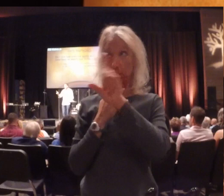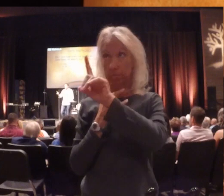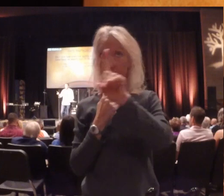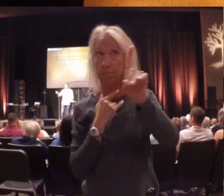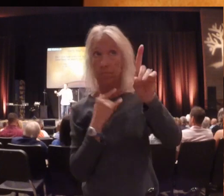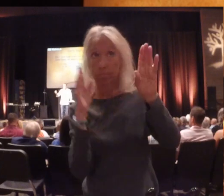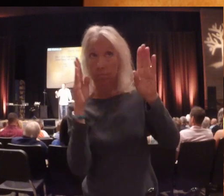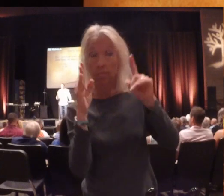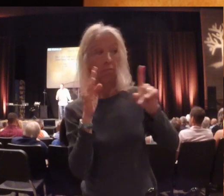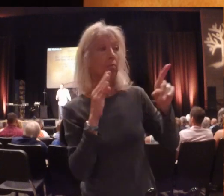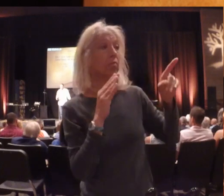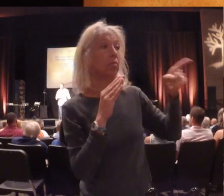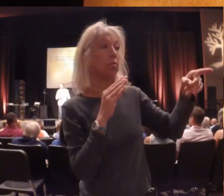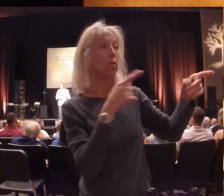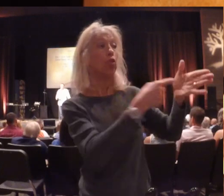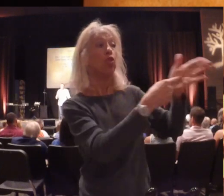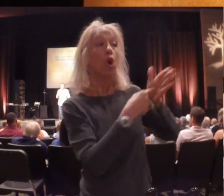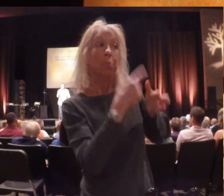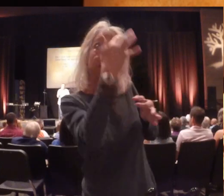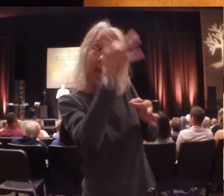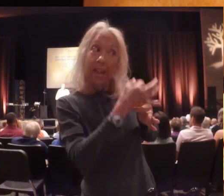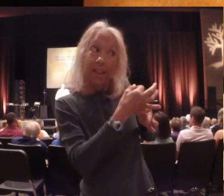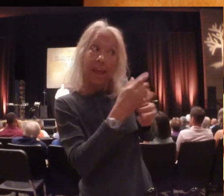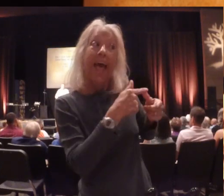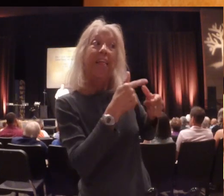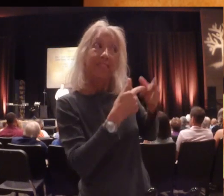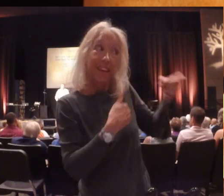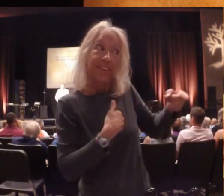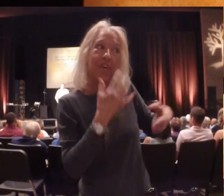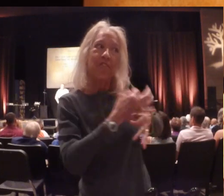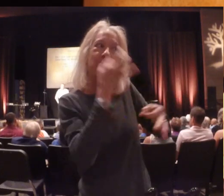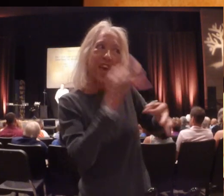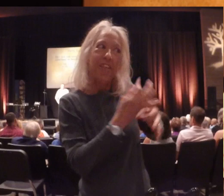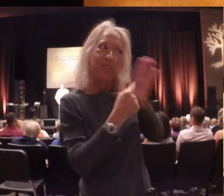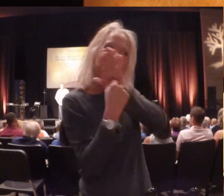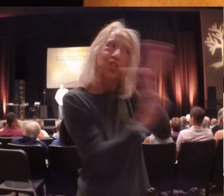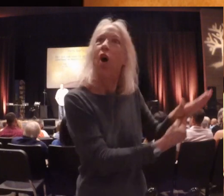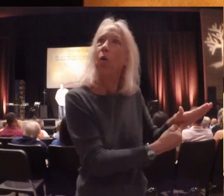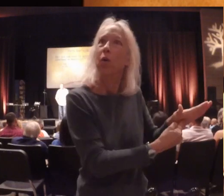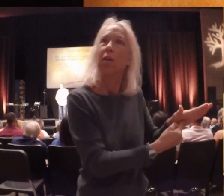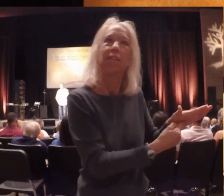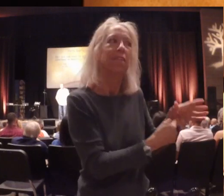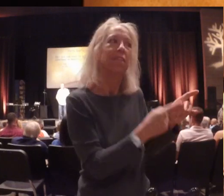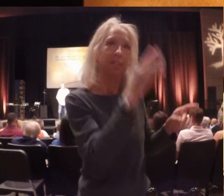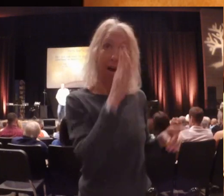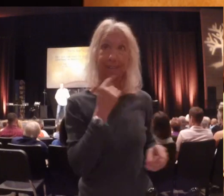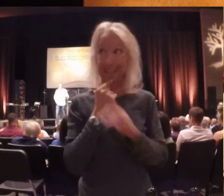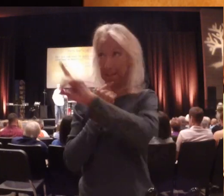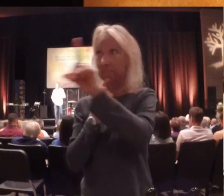listen, guys, you show me your faith, and I'll show you my faithfulness. Show